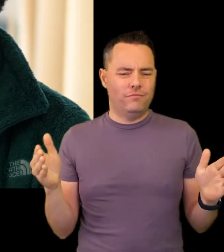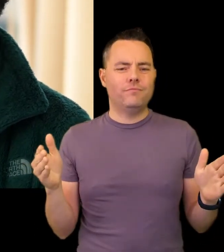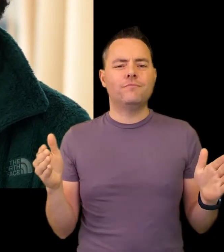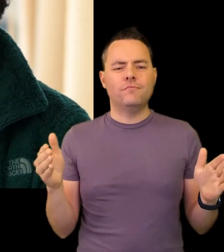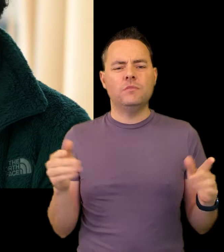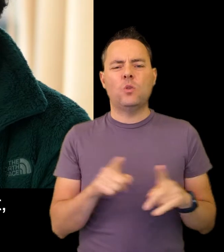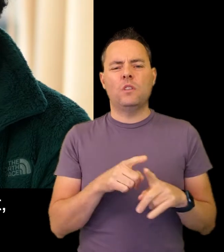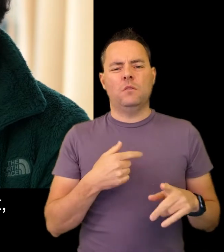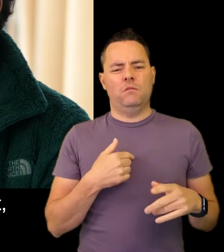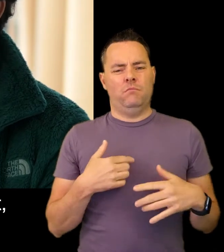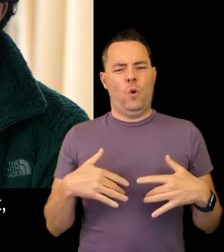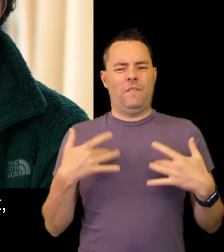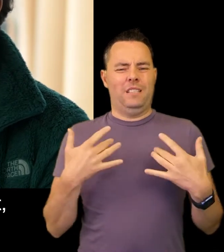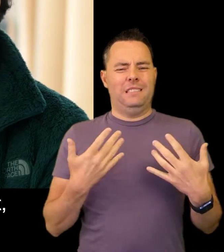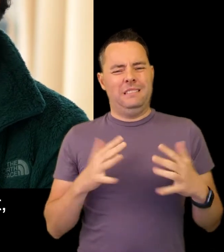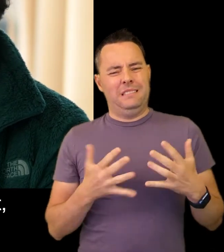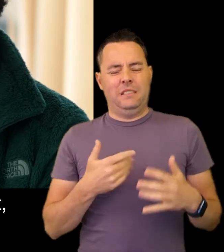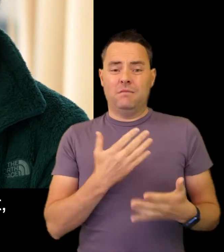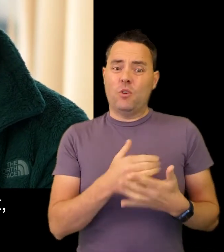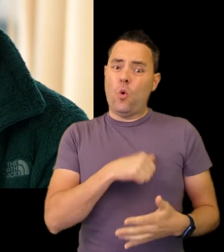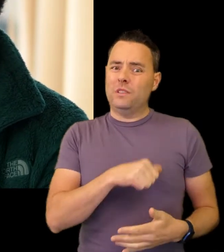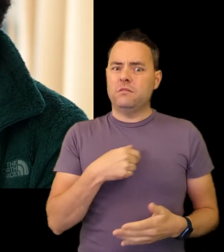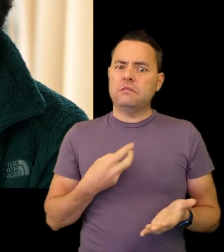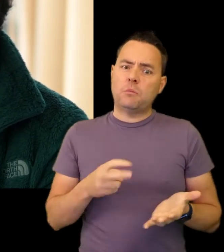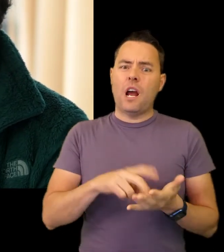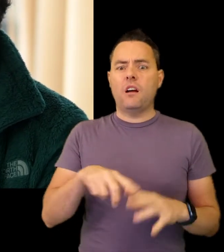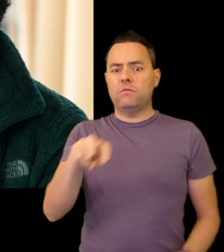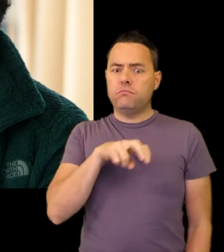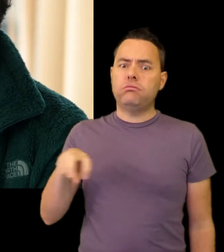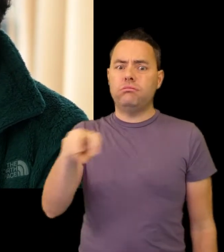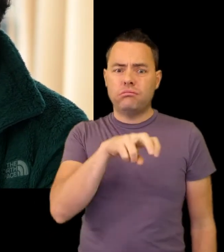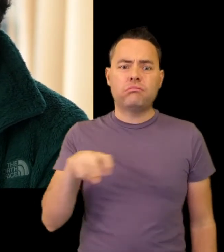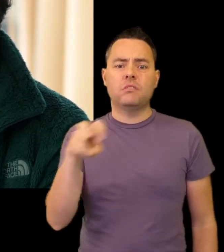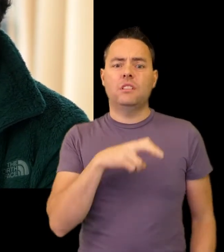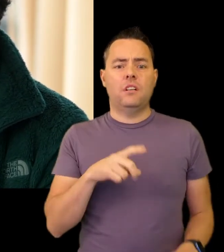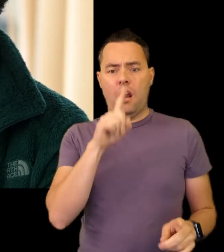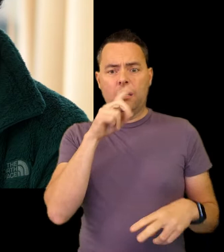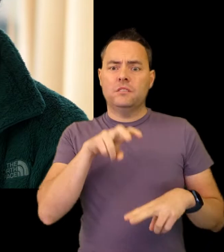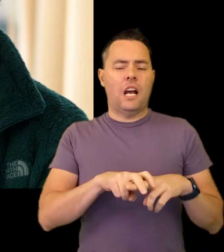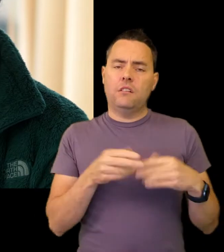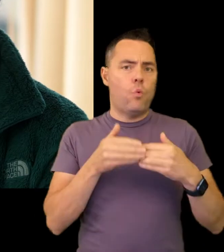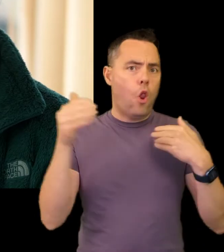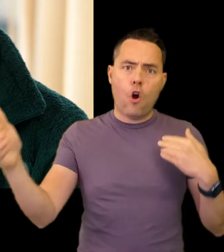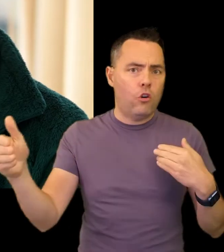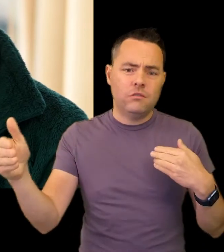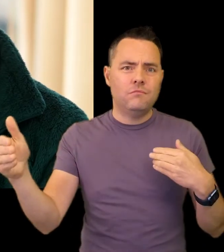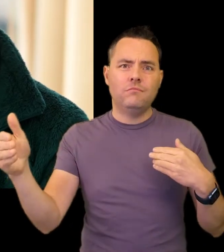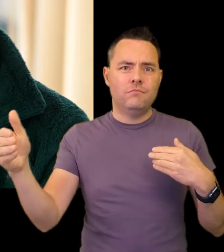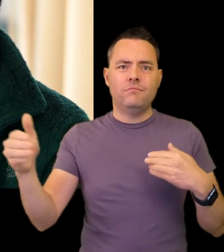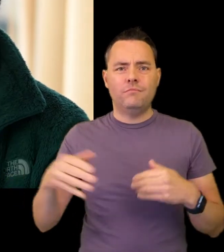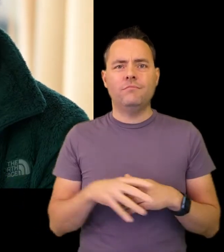periods. But my confidence has grown a lot, to be honest. I just get up and wander around now. I say I can't sit for long